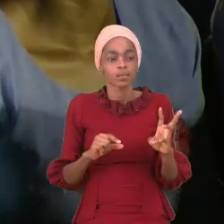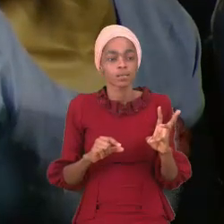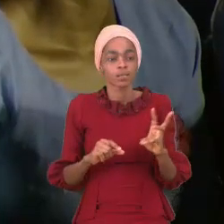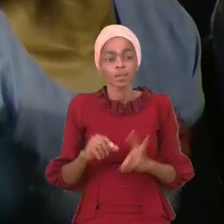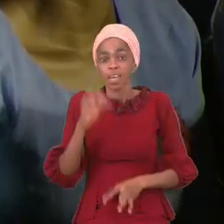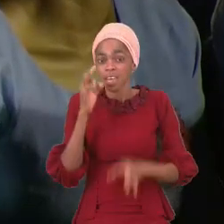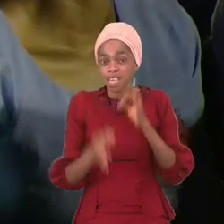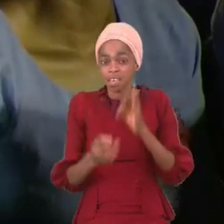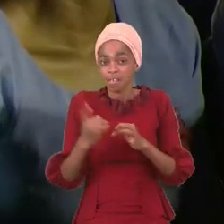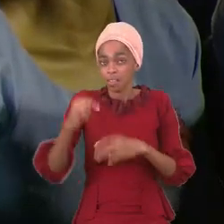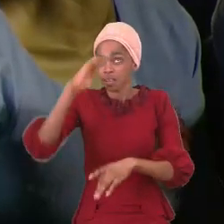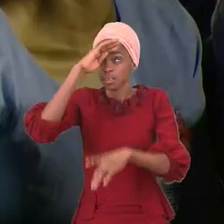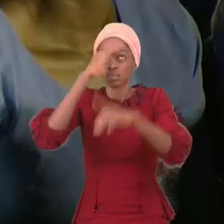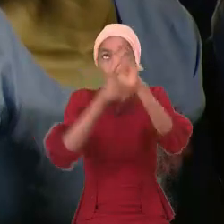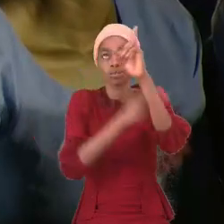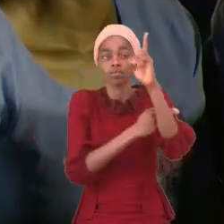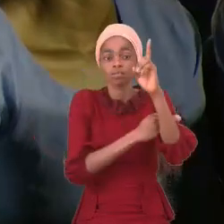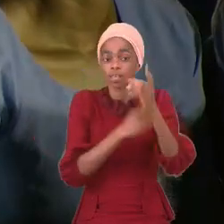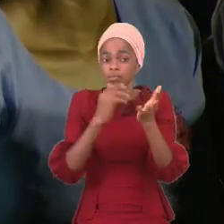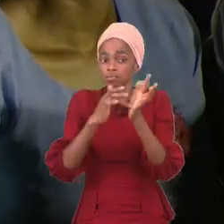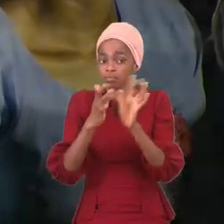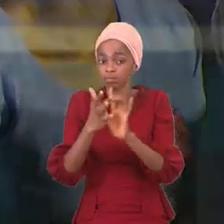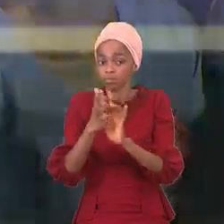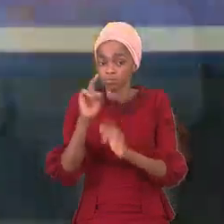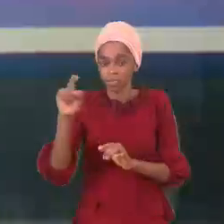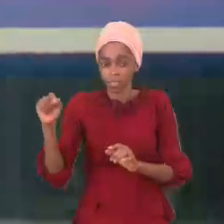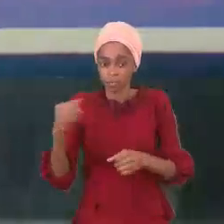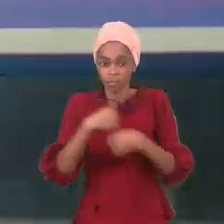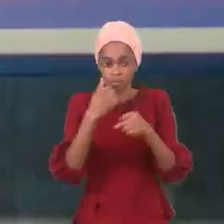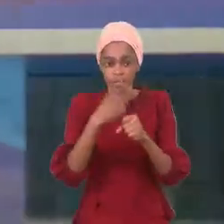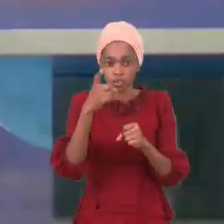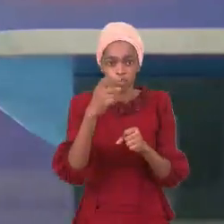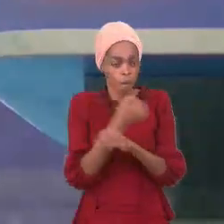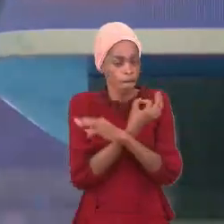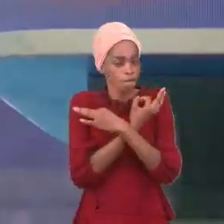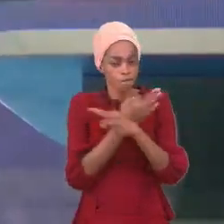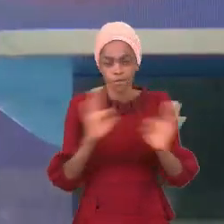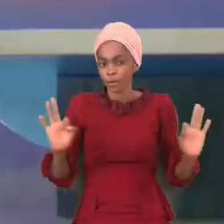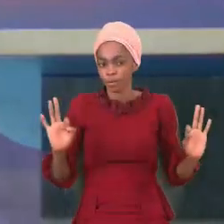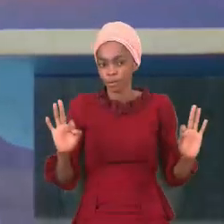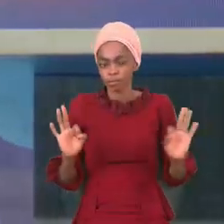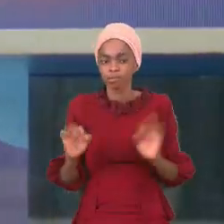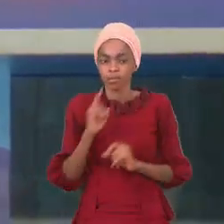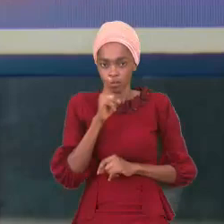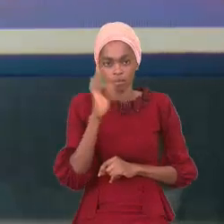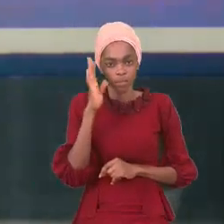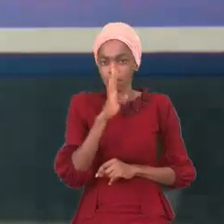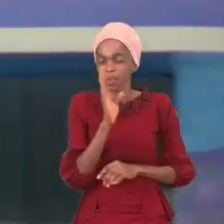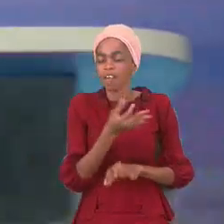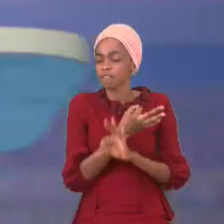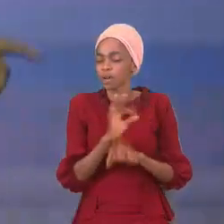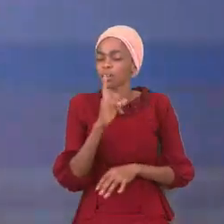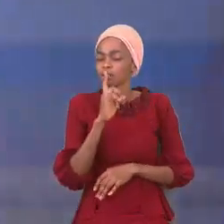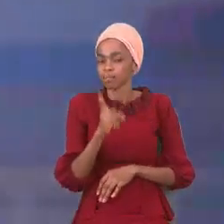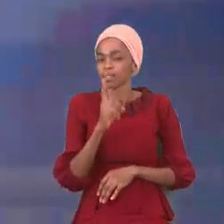says, if the Son therefore shall make you free, ye shall be